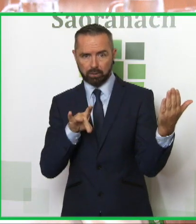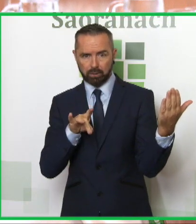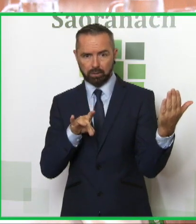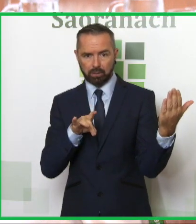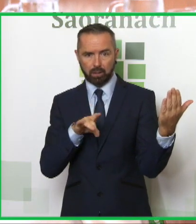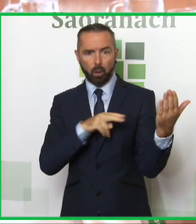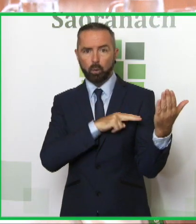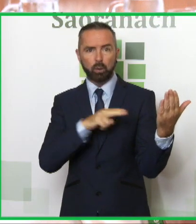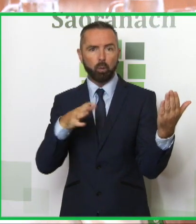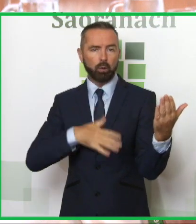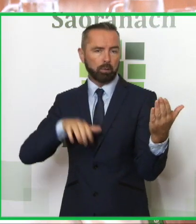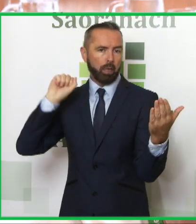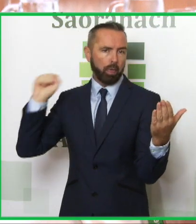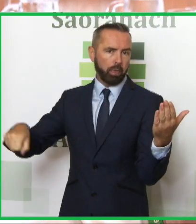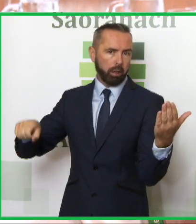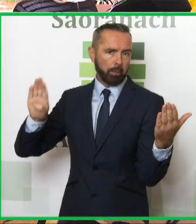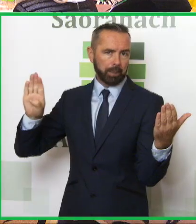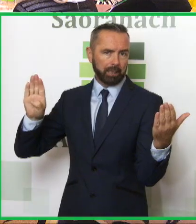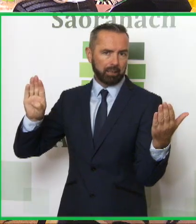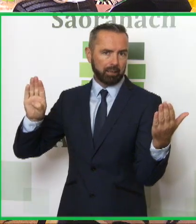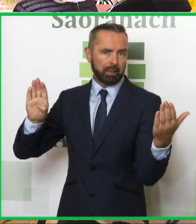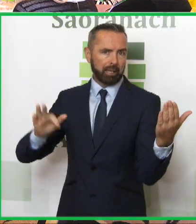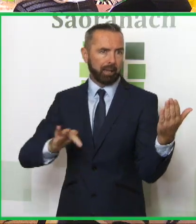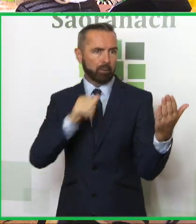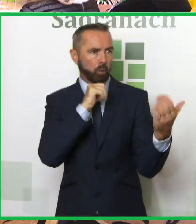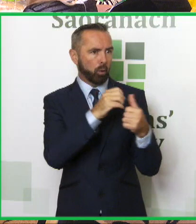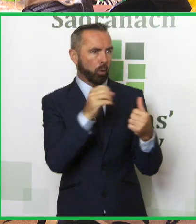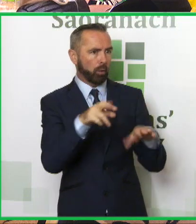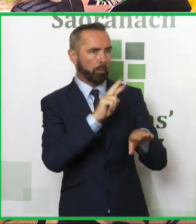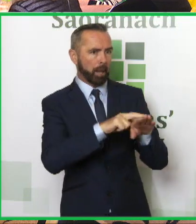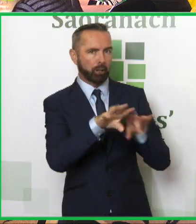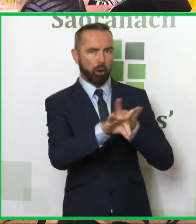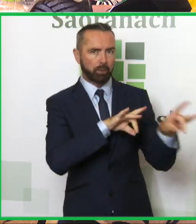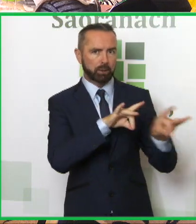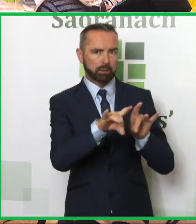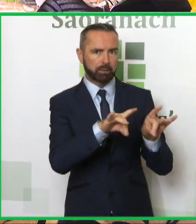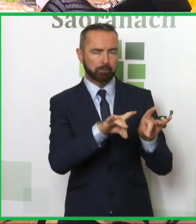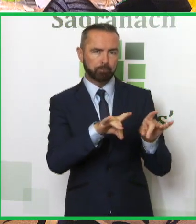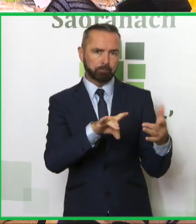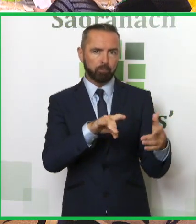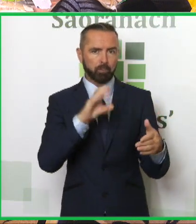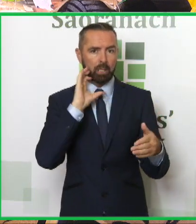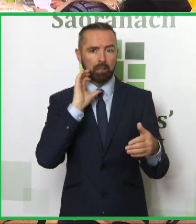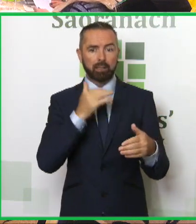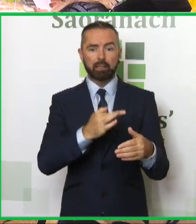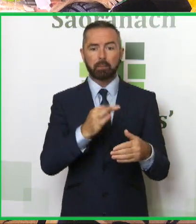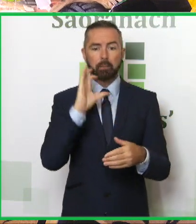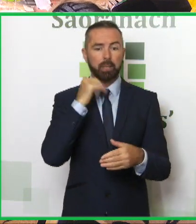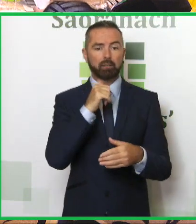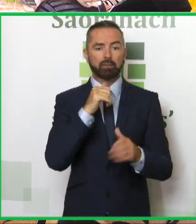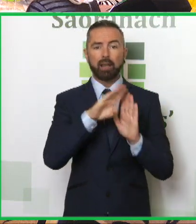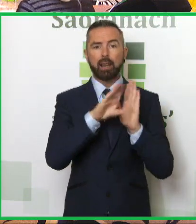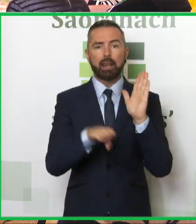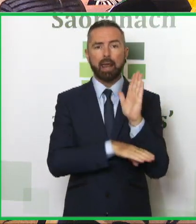baby out with the bathwater. If there is scope to expand what currently exists, and it hasn't been done because of lack of resources or lack of political